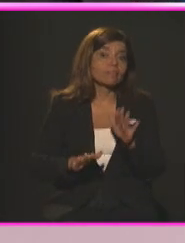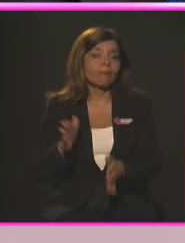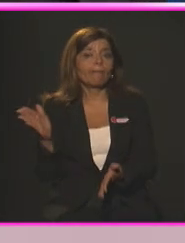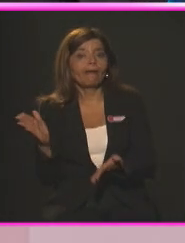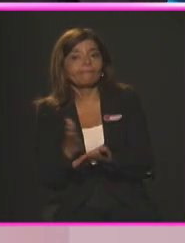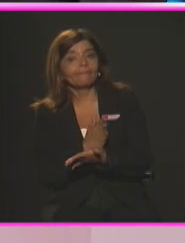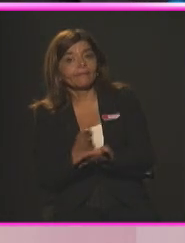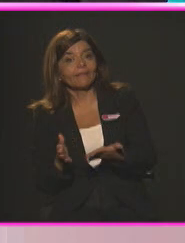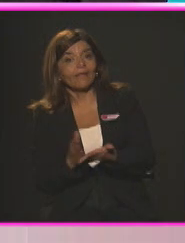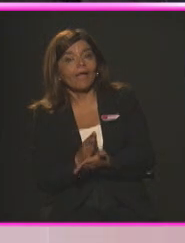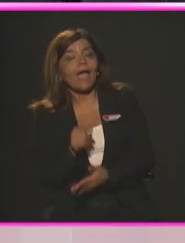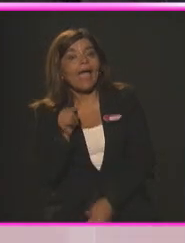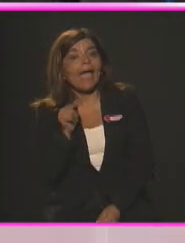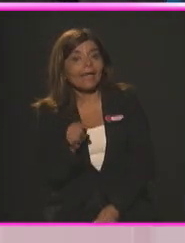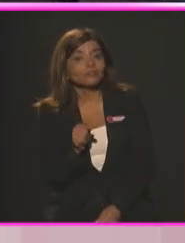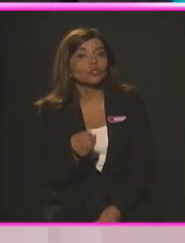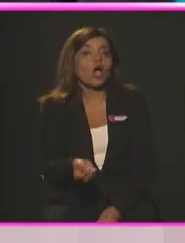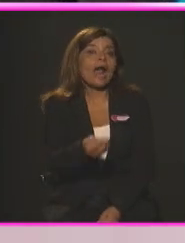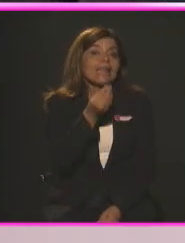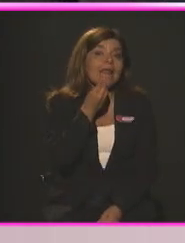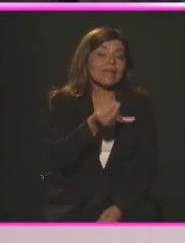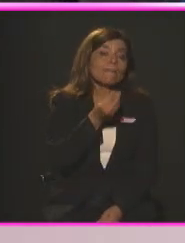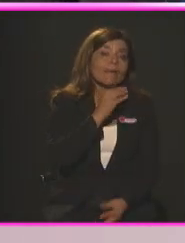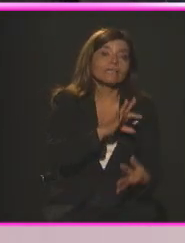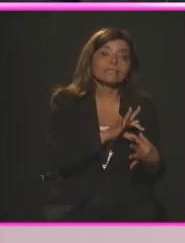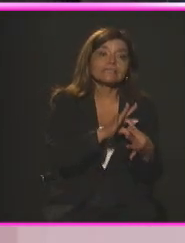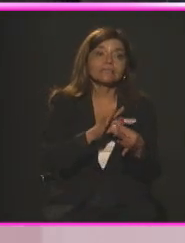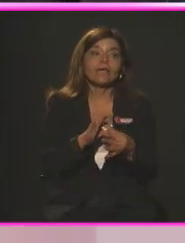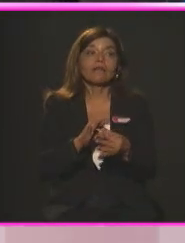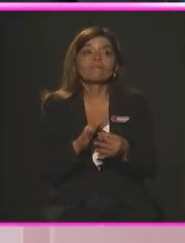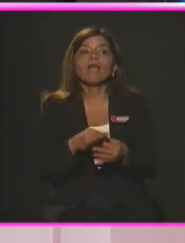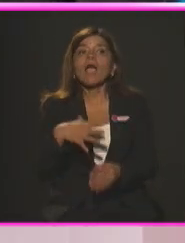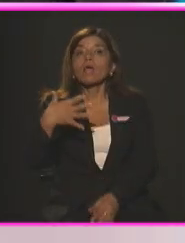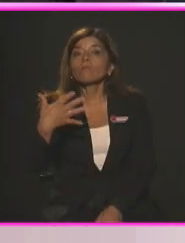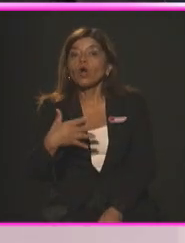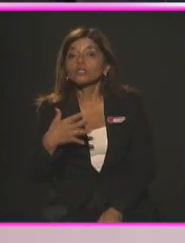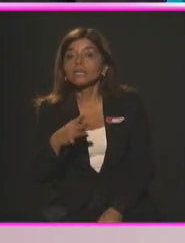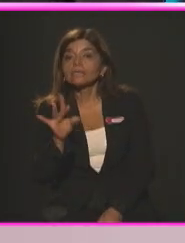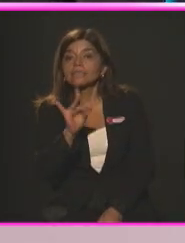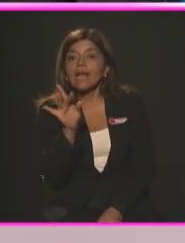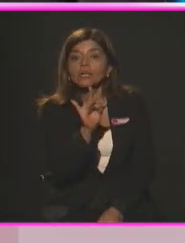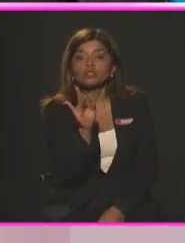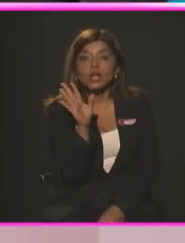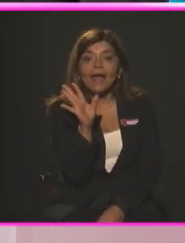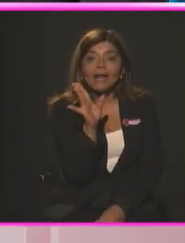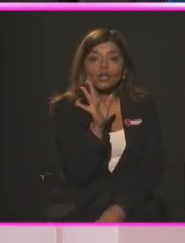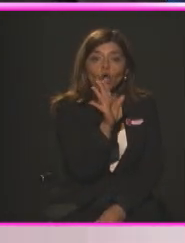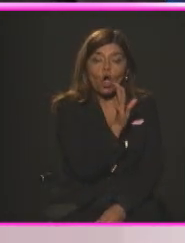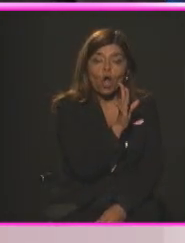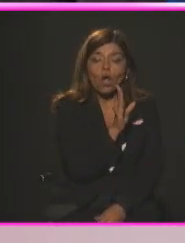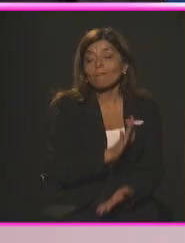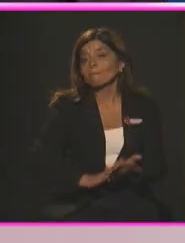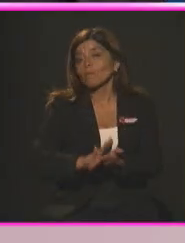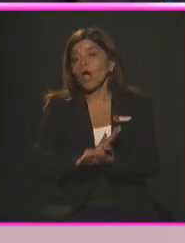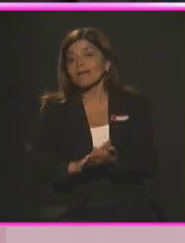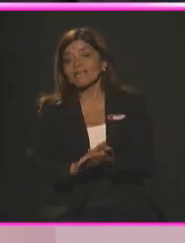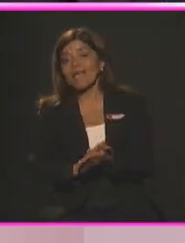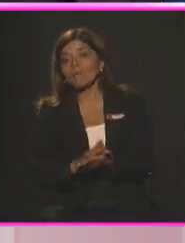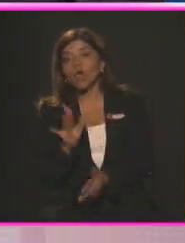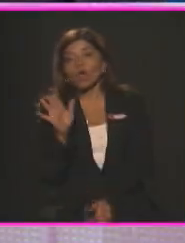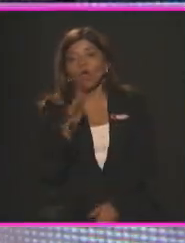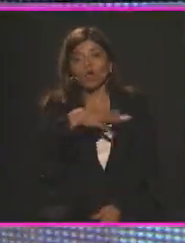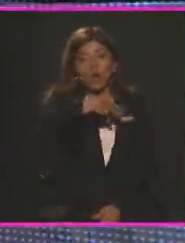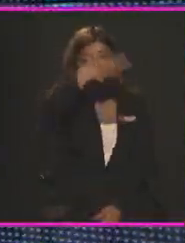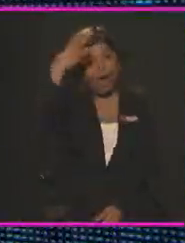color. I'm sure you have heard the idea that you should eat the rainbow, and that idea is a very good idea. And what's going